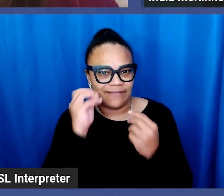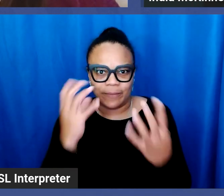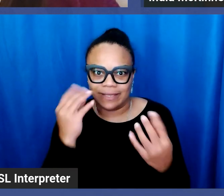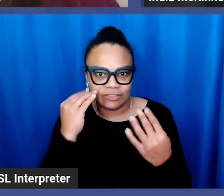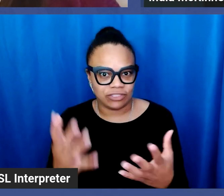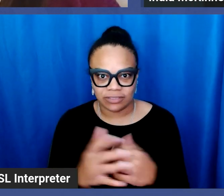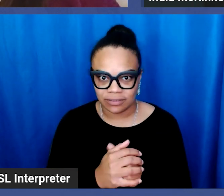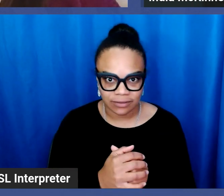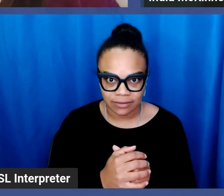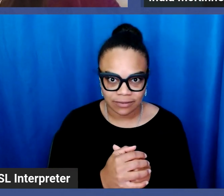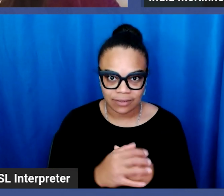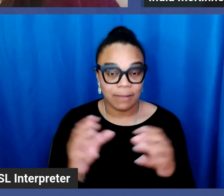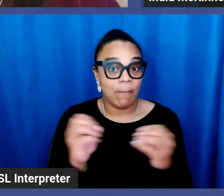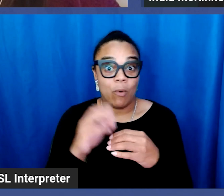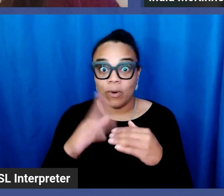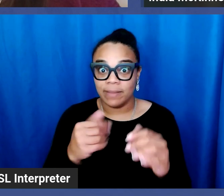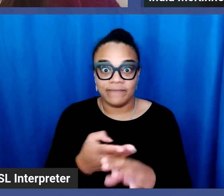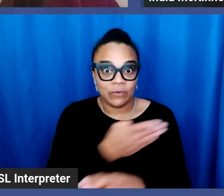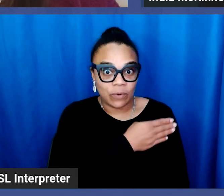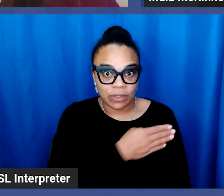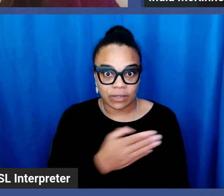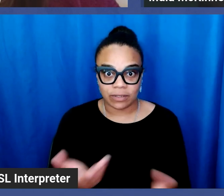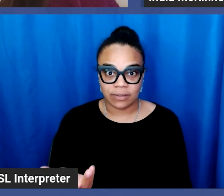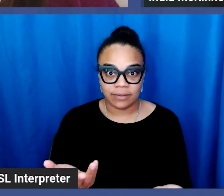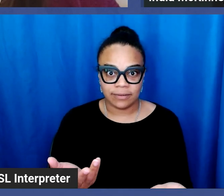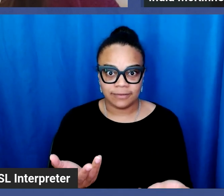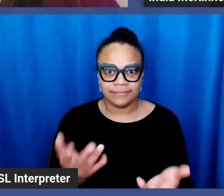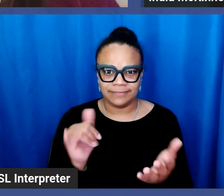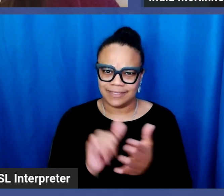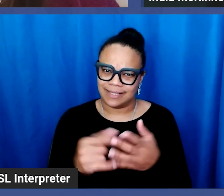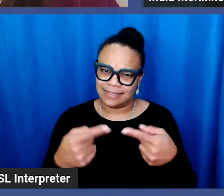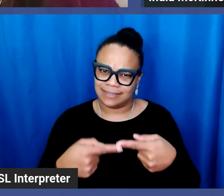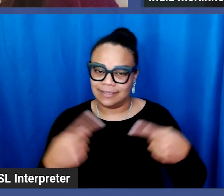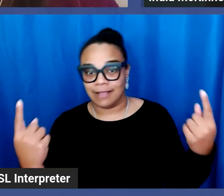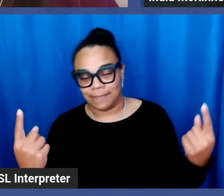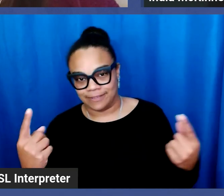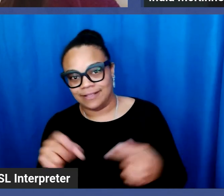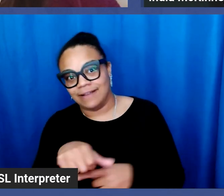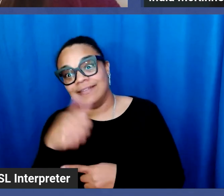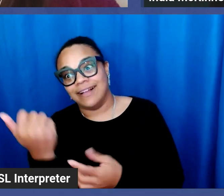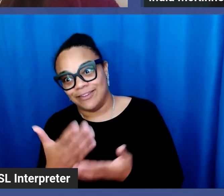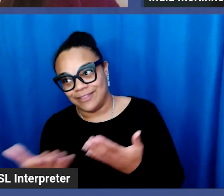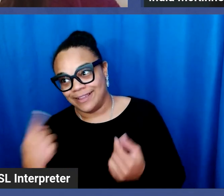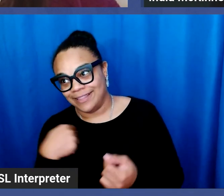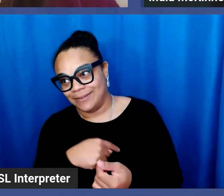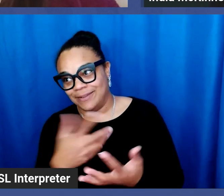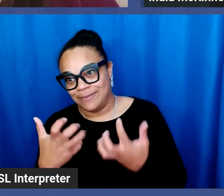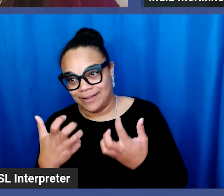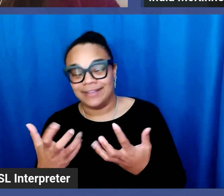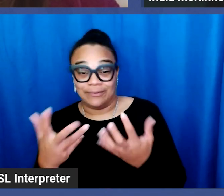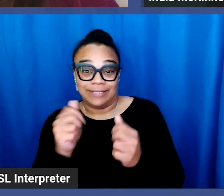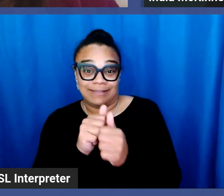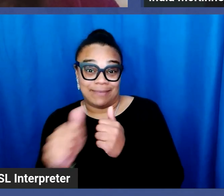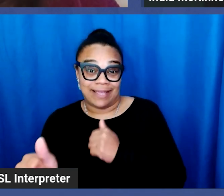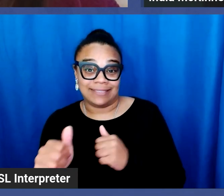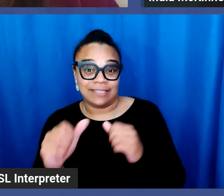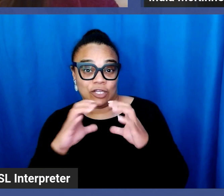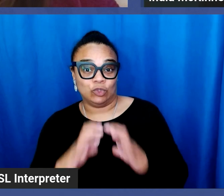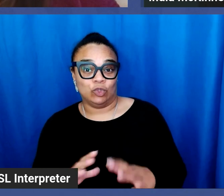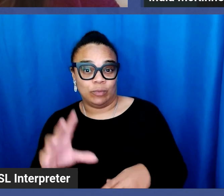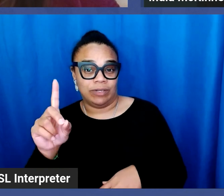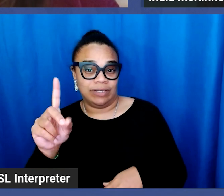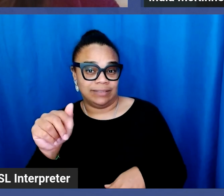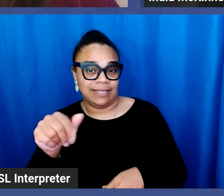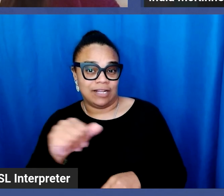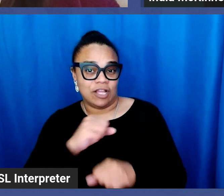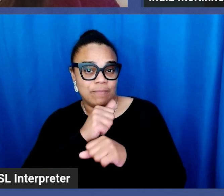information than they were before, which is contrary to the other thing that we're trying to do, which is get a consumer data privacy law passed. So